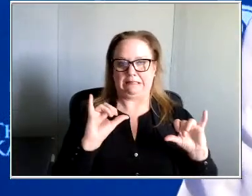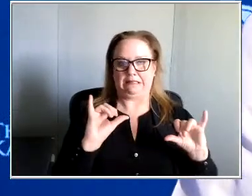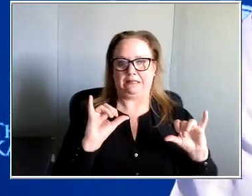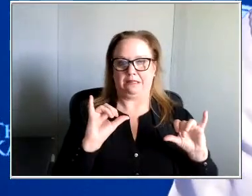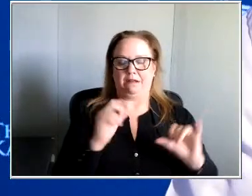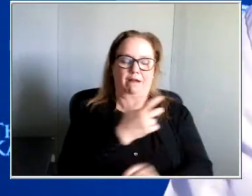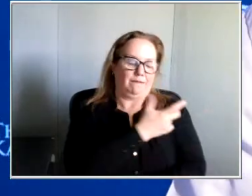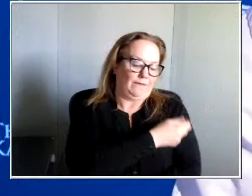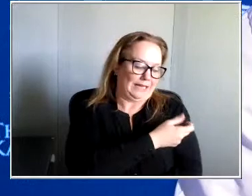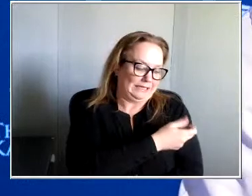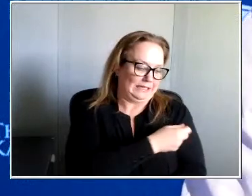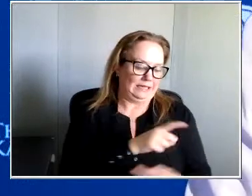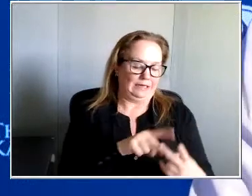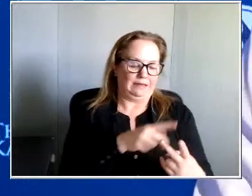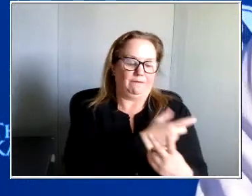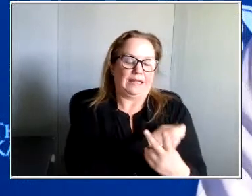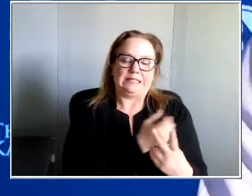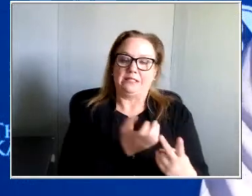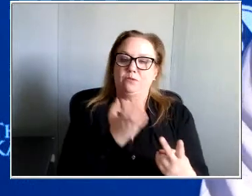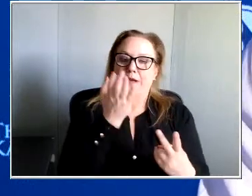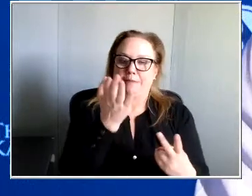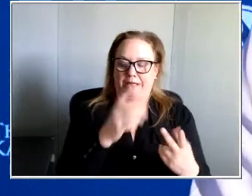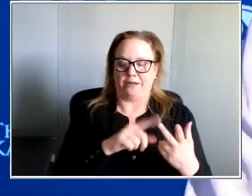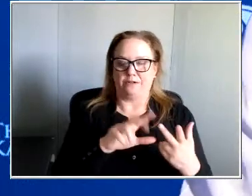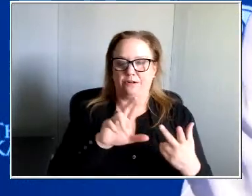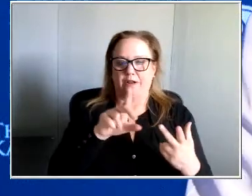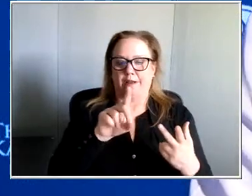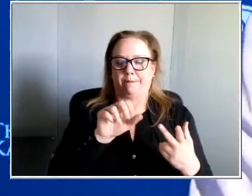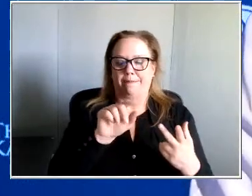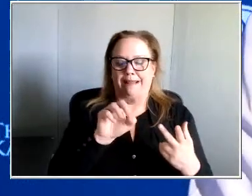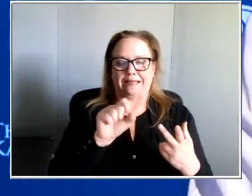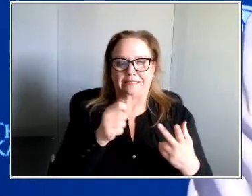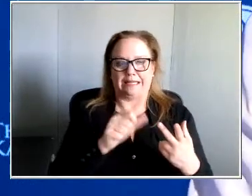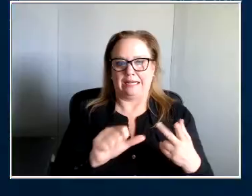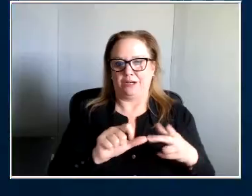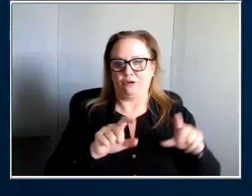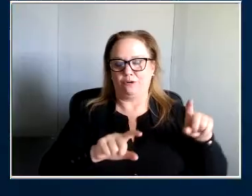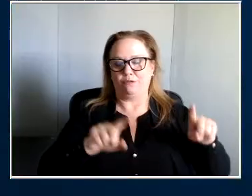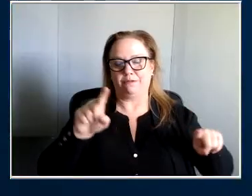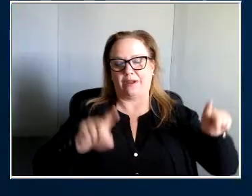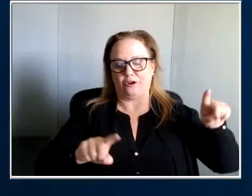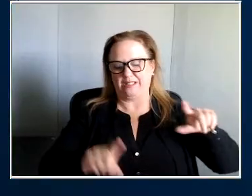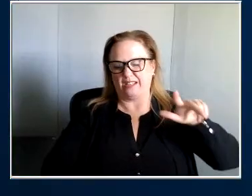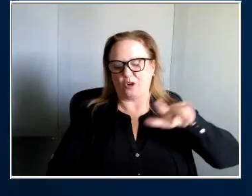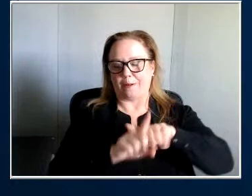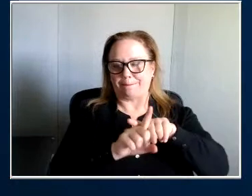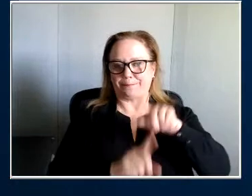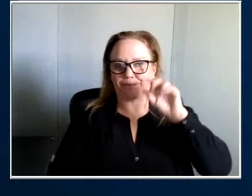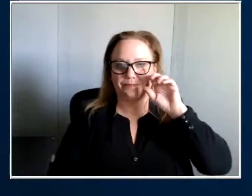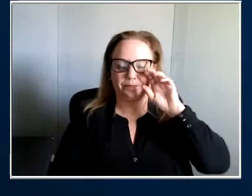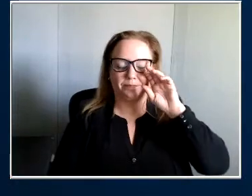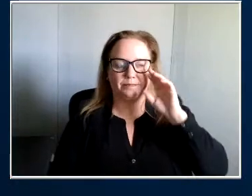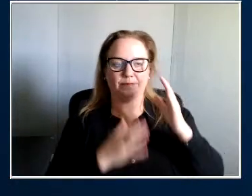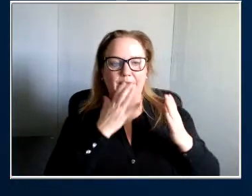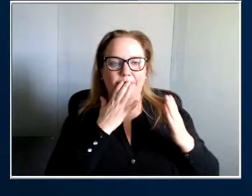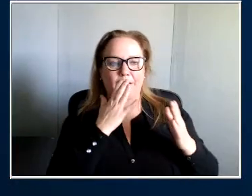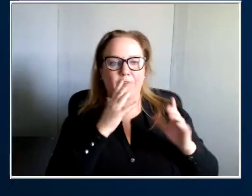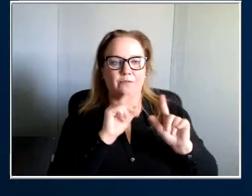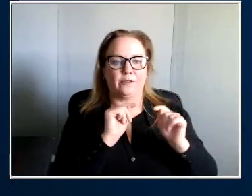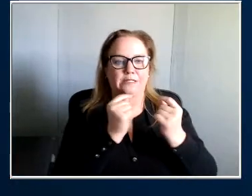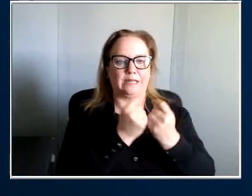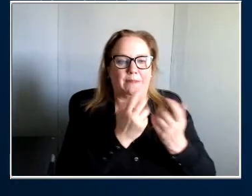vaccines, vaccine recommendations and updates, and of course any new variants that are out there as well. All right, thanks to this team. I just want to